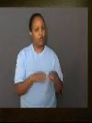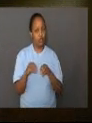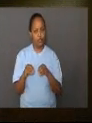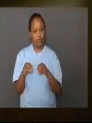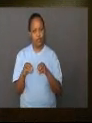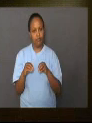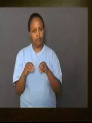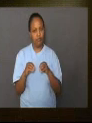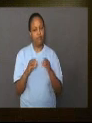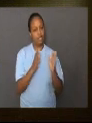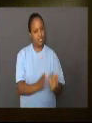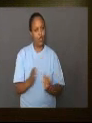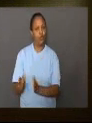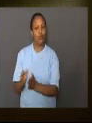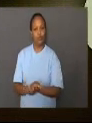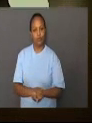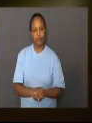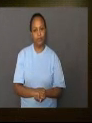Students, let's get ready.